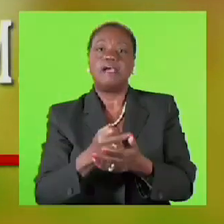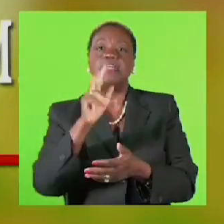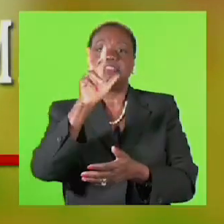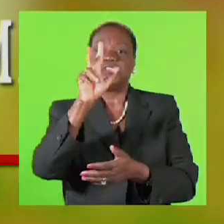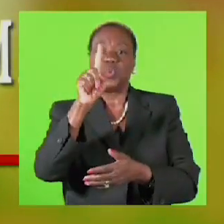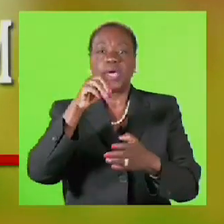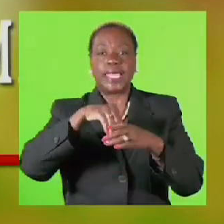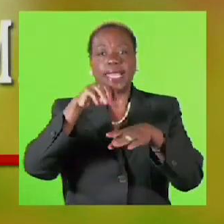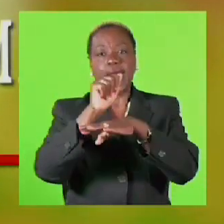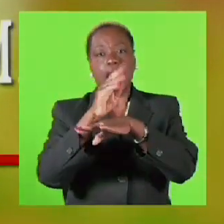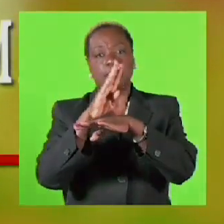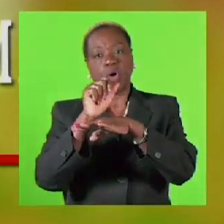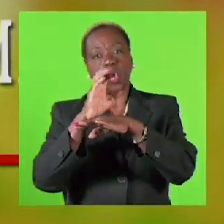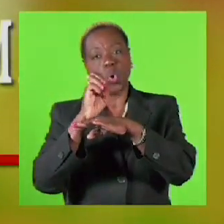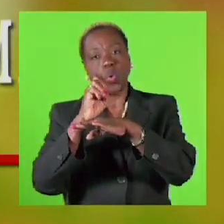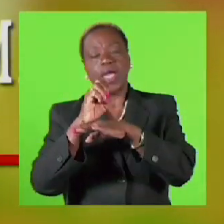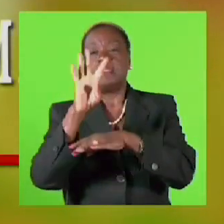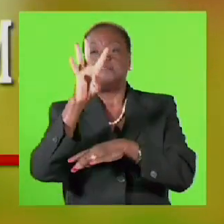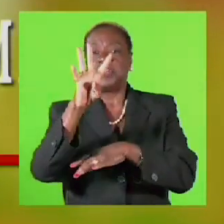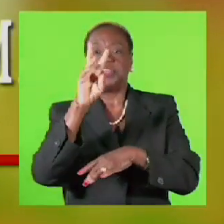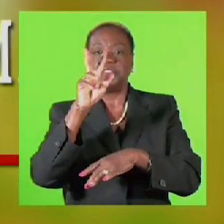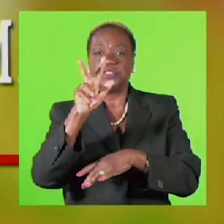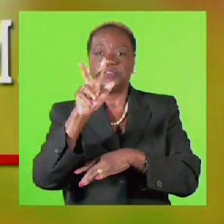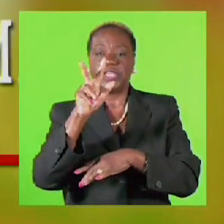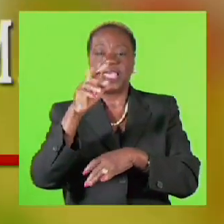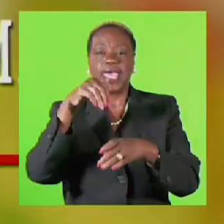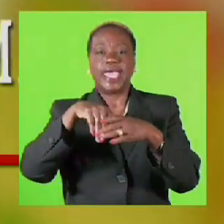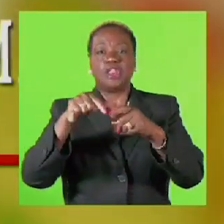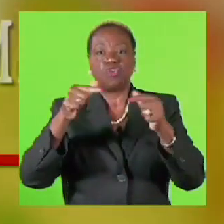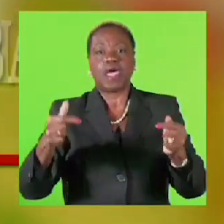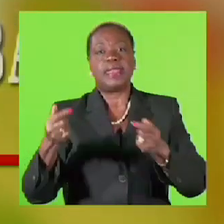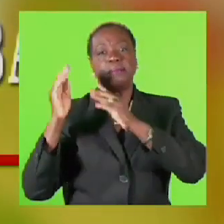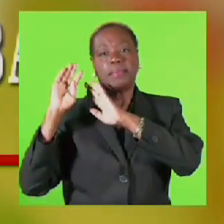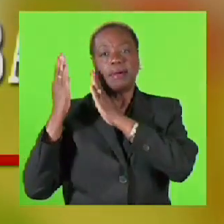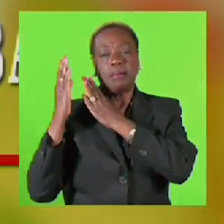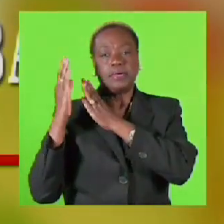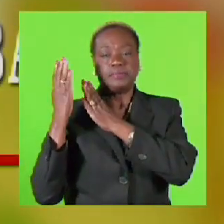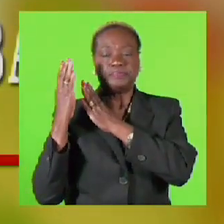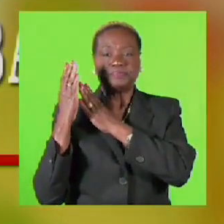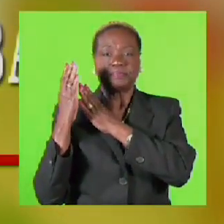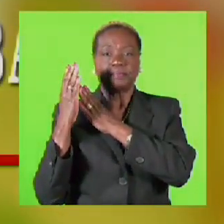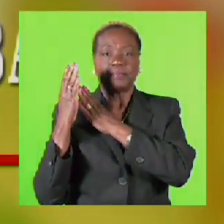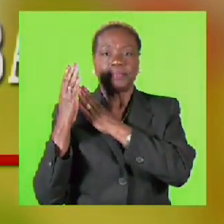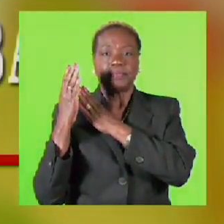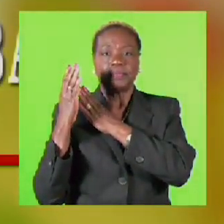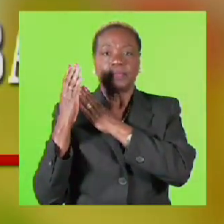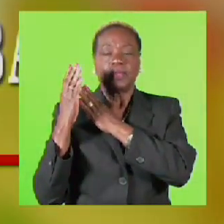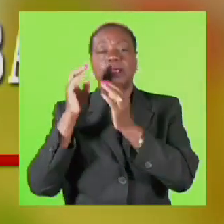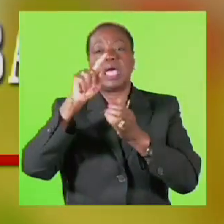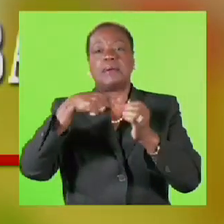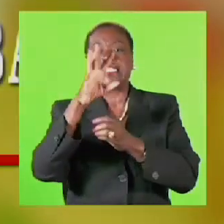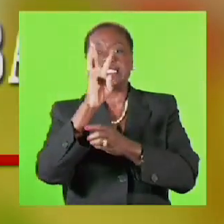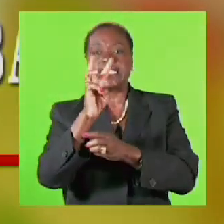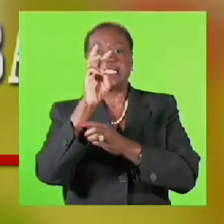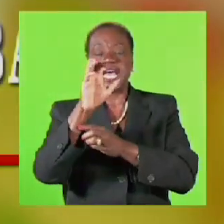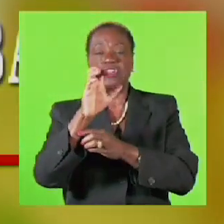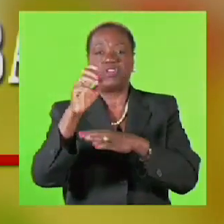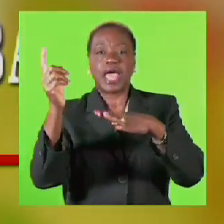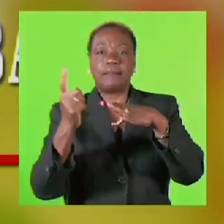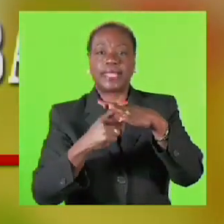Bahama. Approximately 600 applications have been received and being